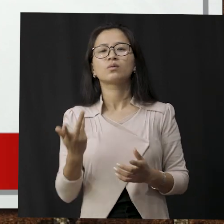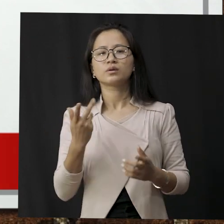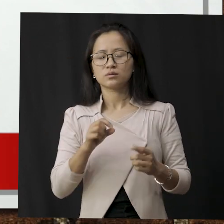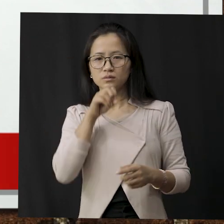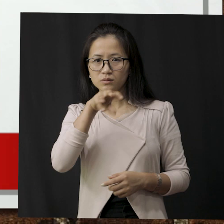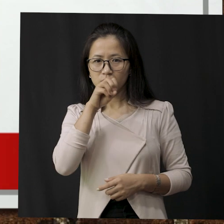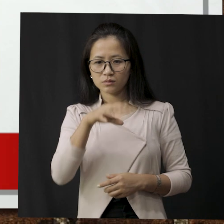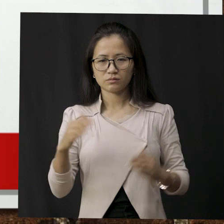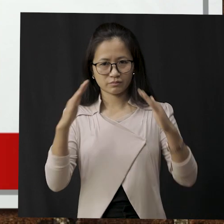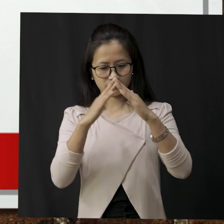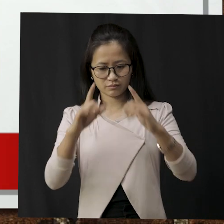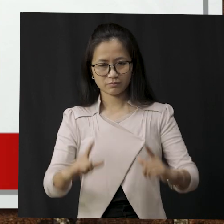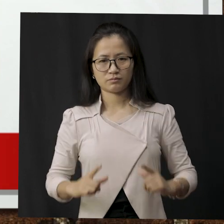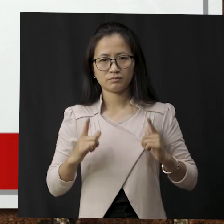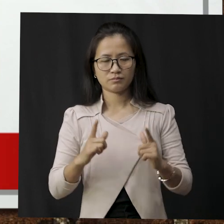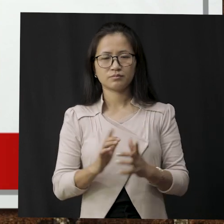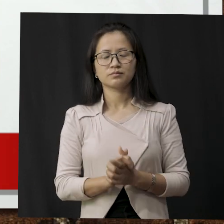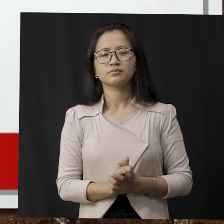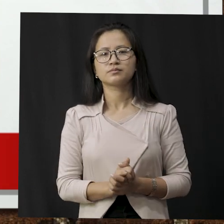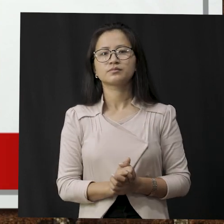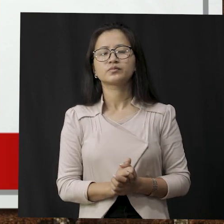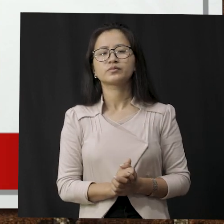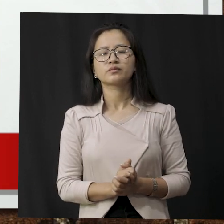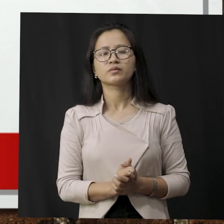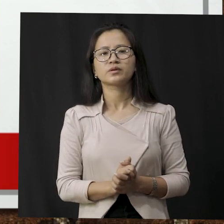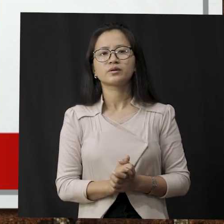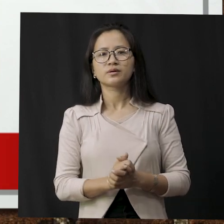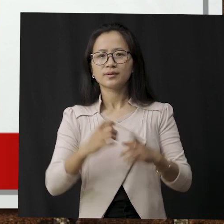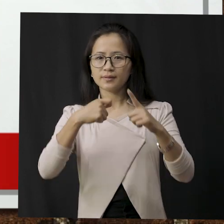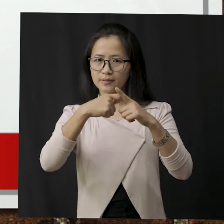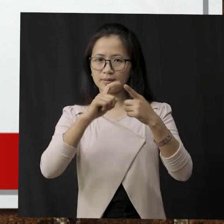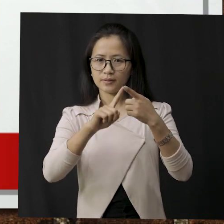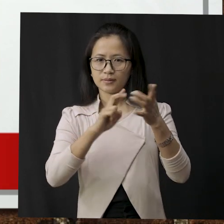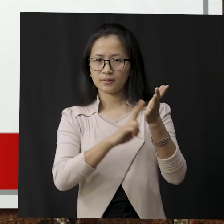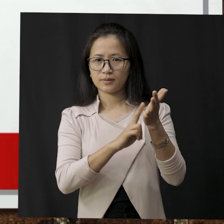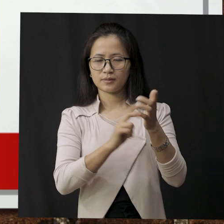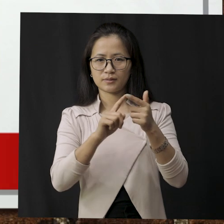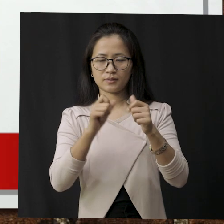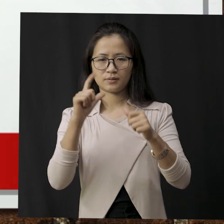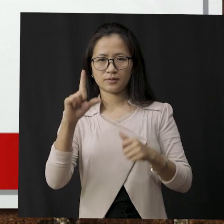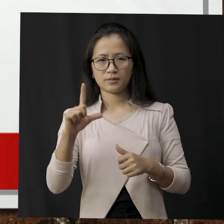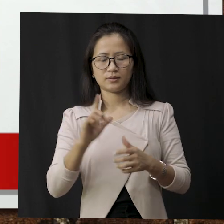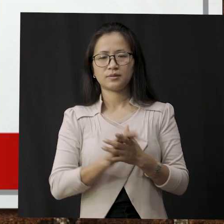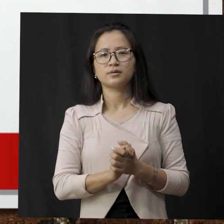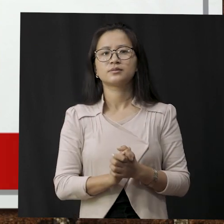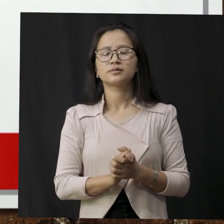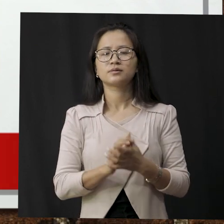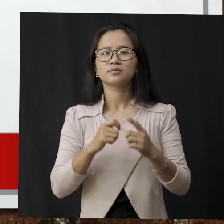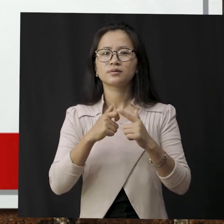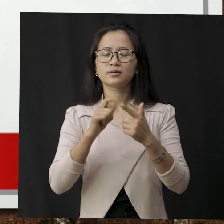dog take shelter? Okay, we call kennel. Okay, kennel. Kennel.